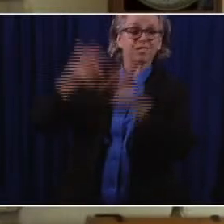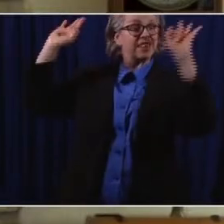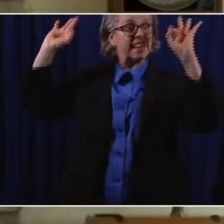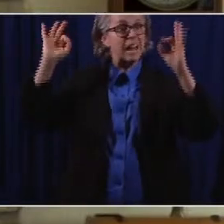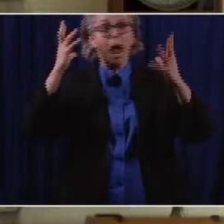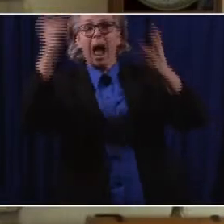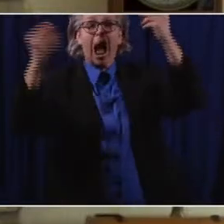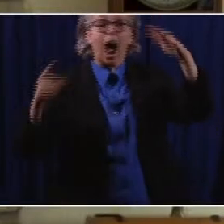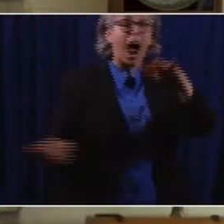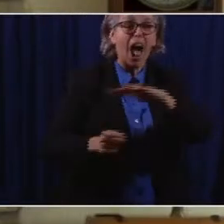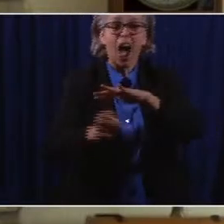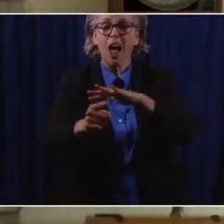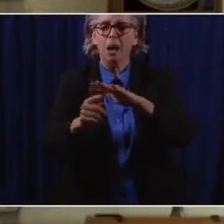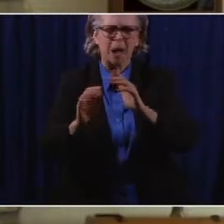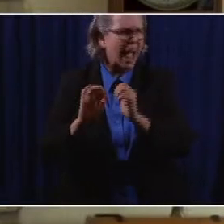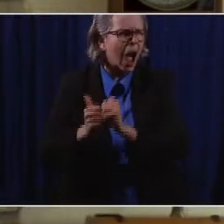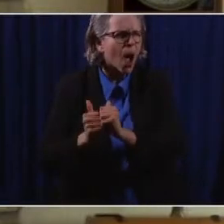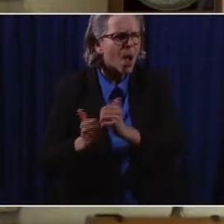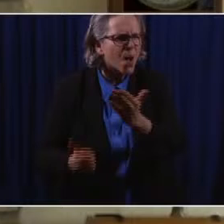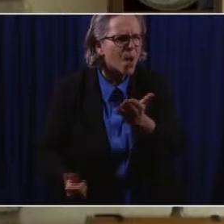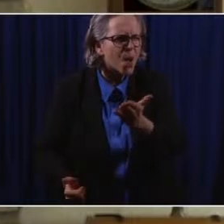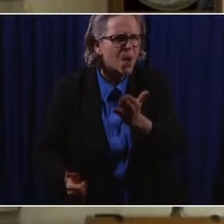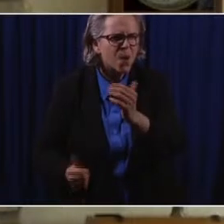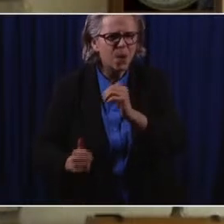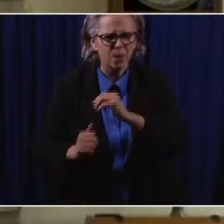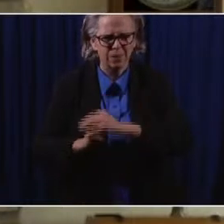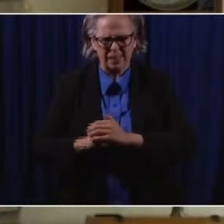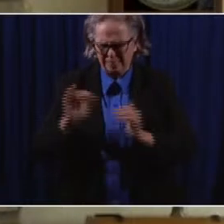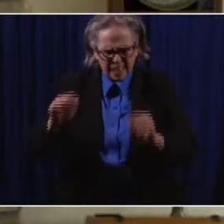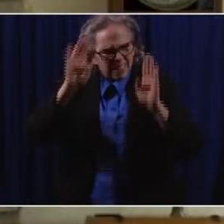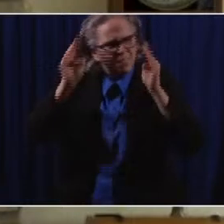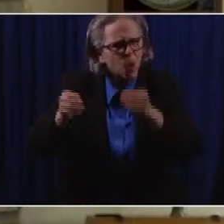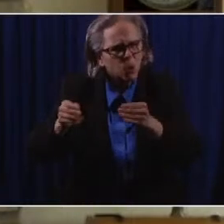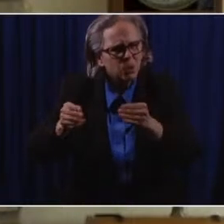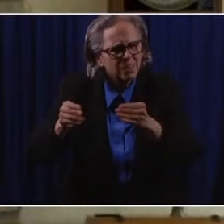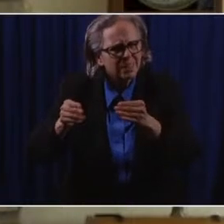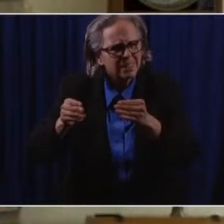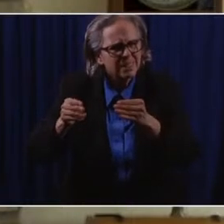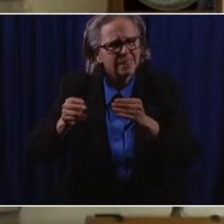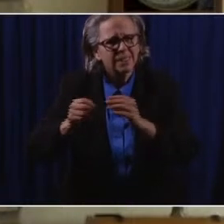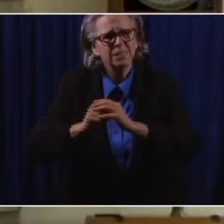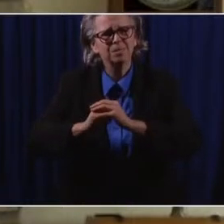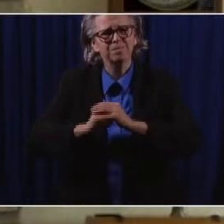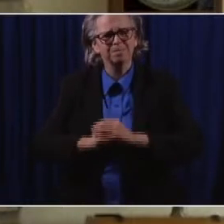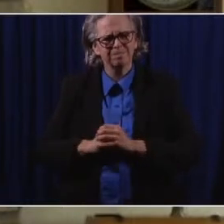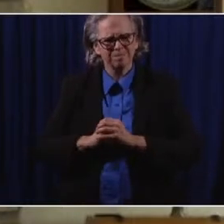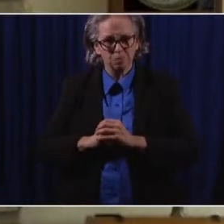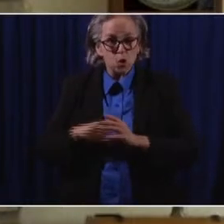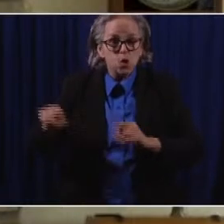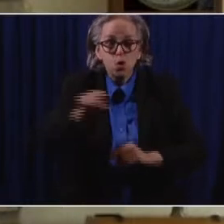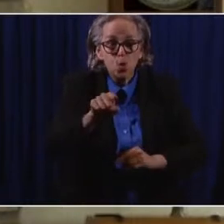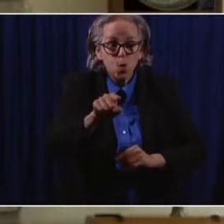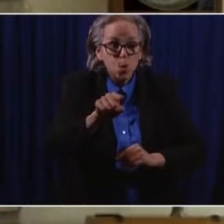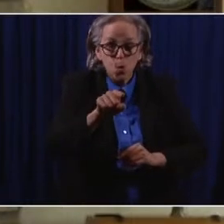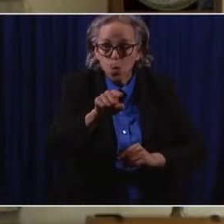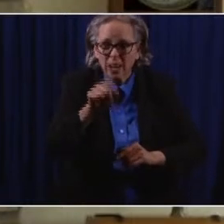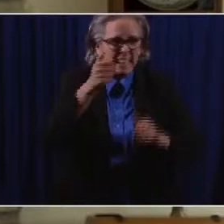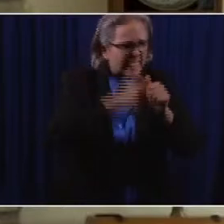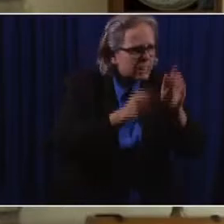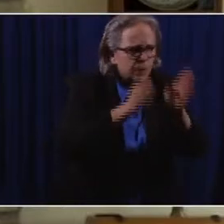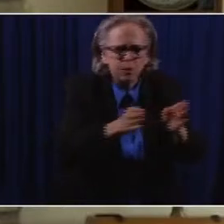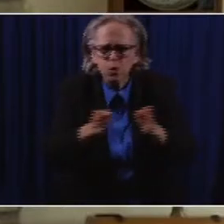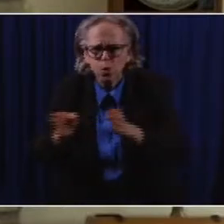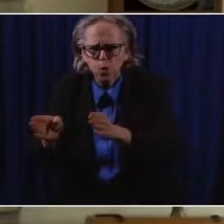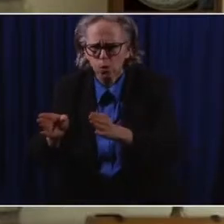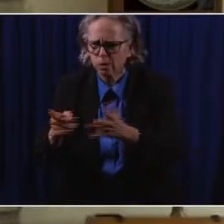life. Each of us can demonstrate our love and our respect for our